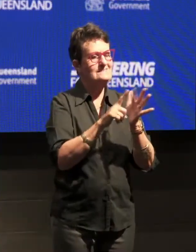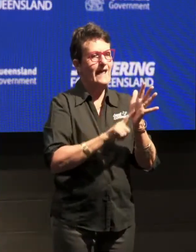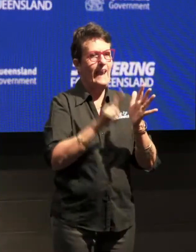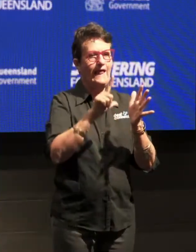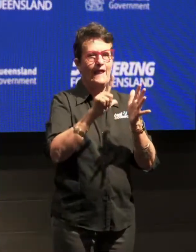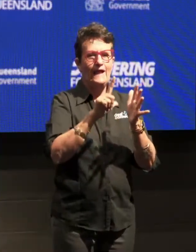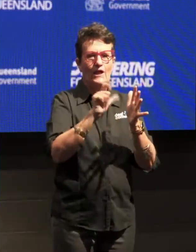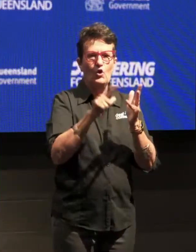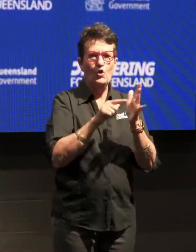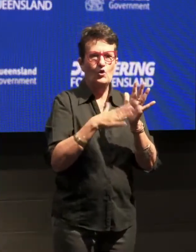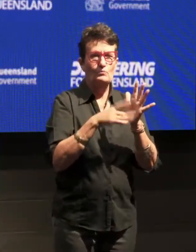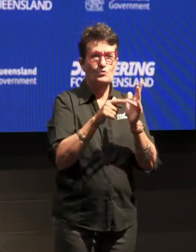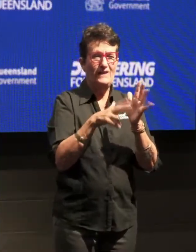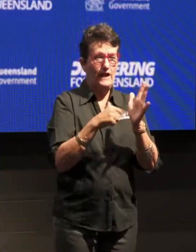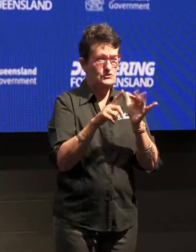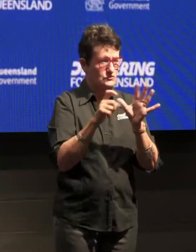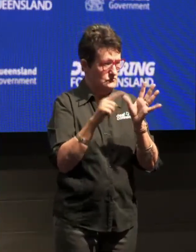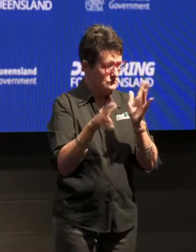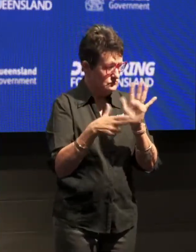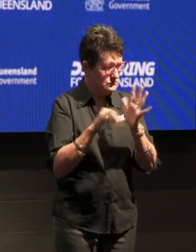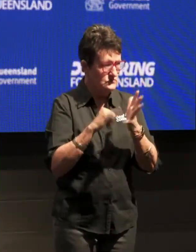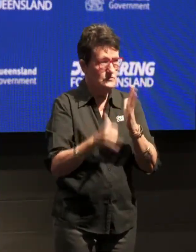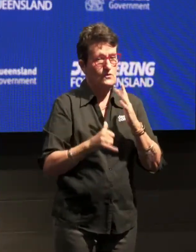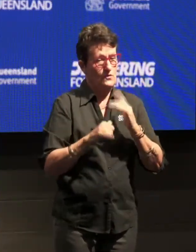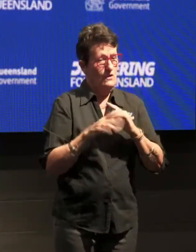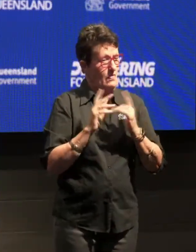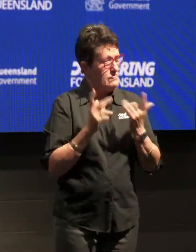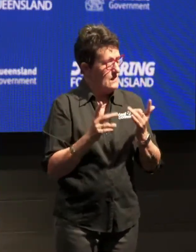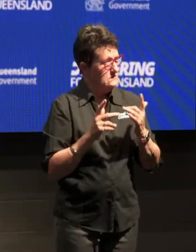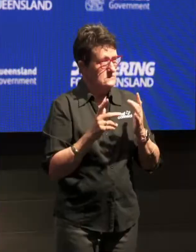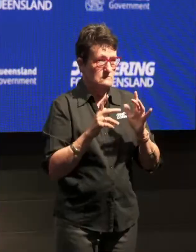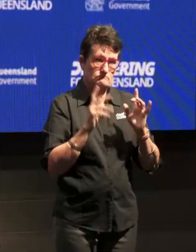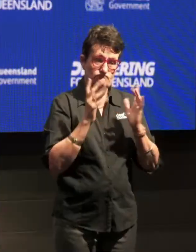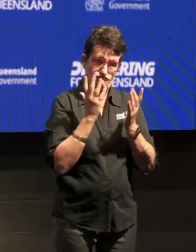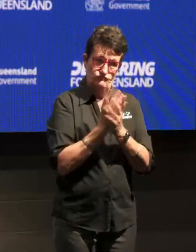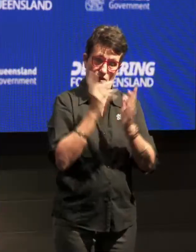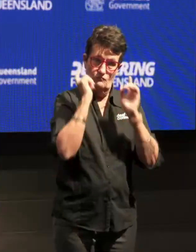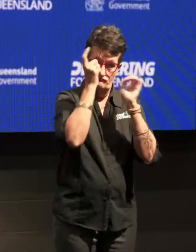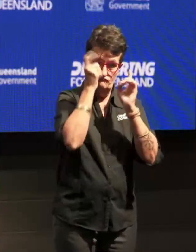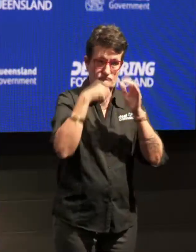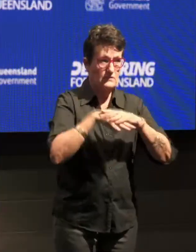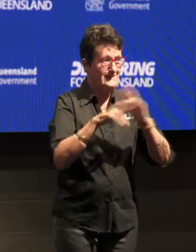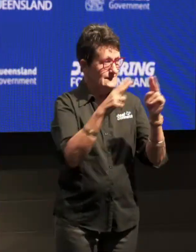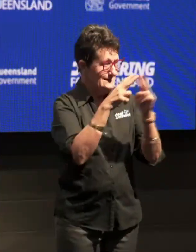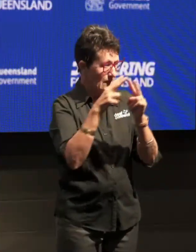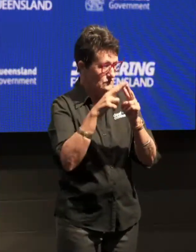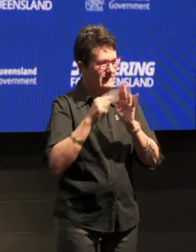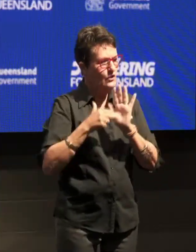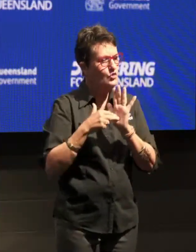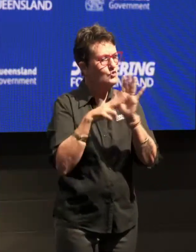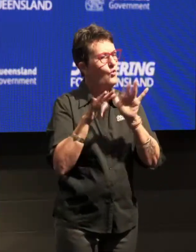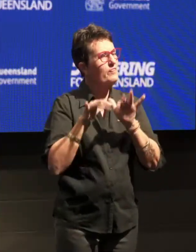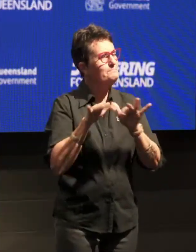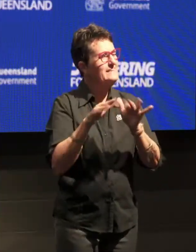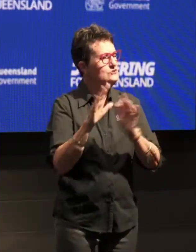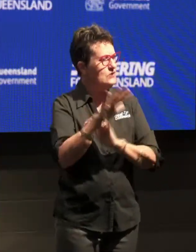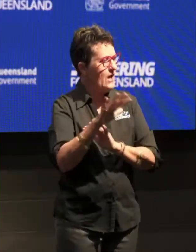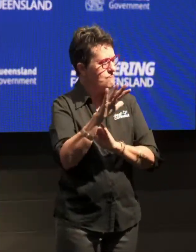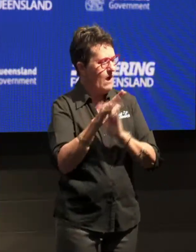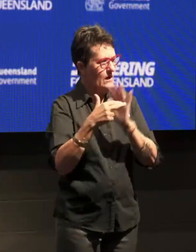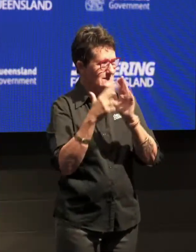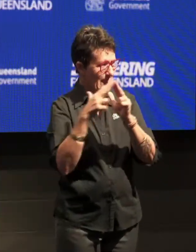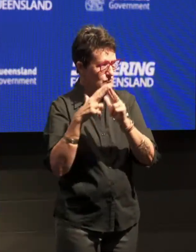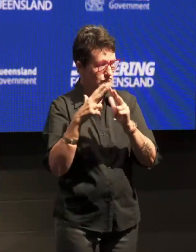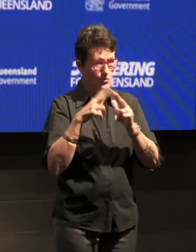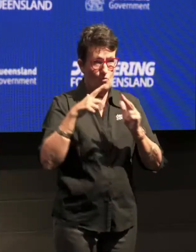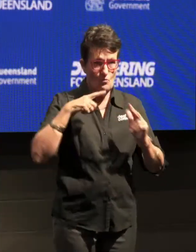has been some great concern, justifiably, in Townsville, in the Northern Beaches area and beyond,